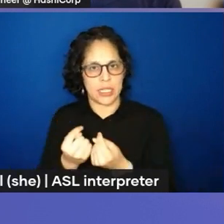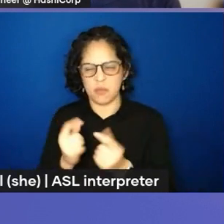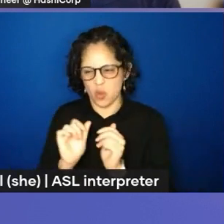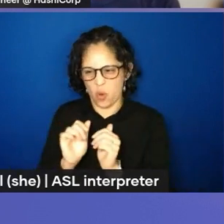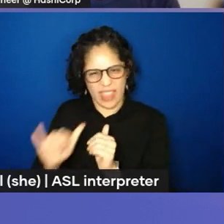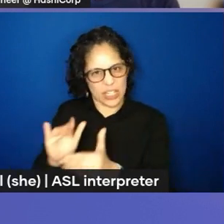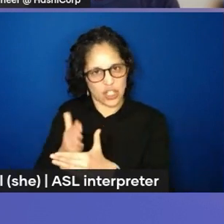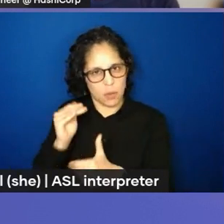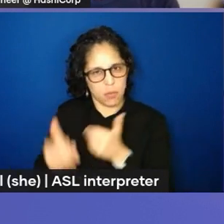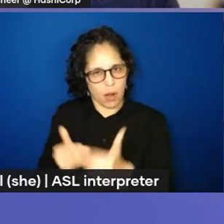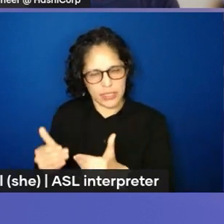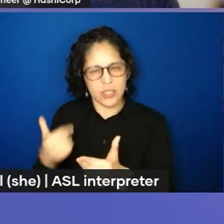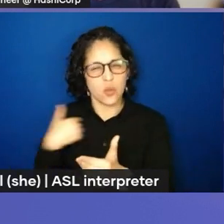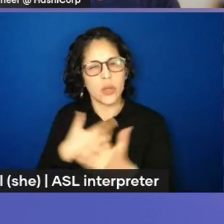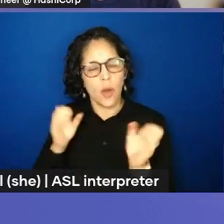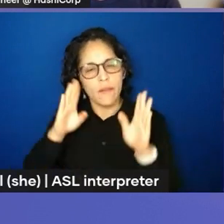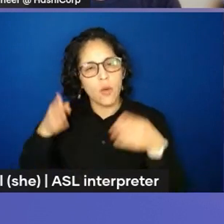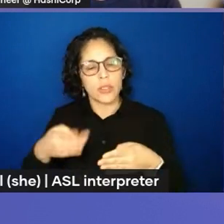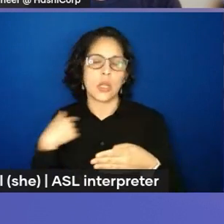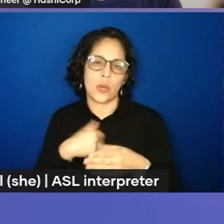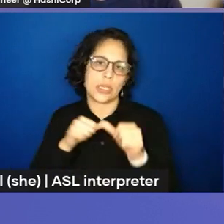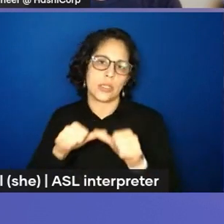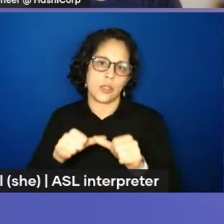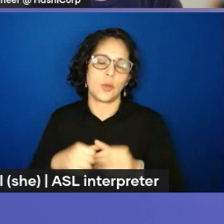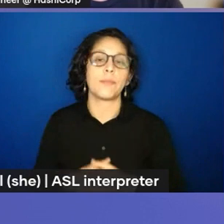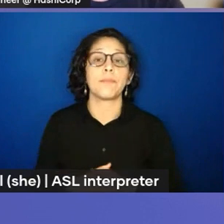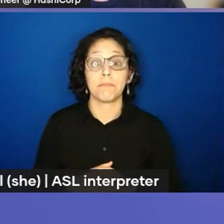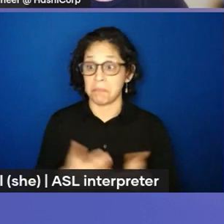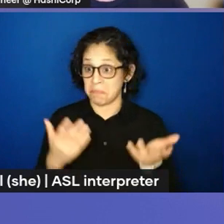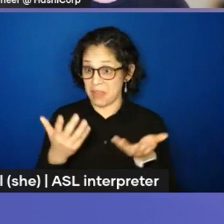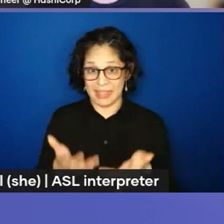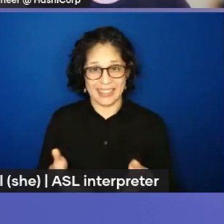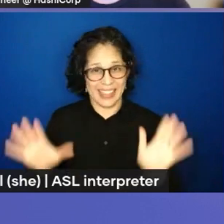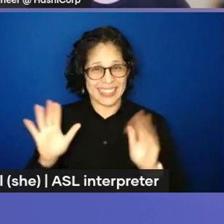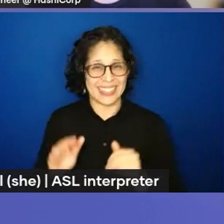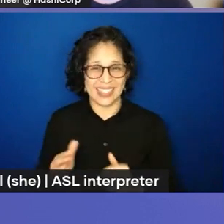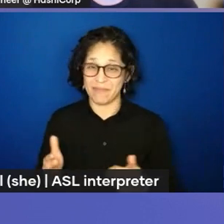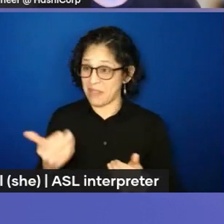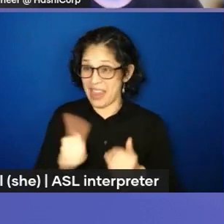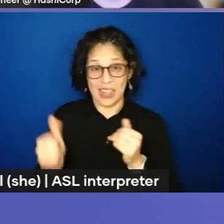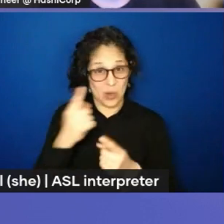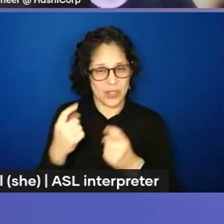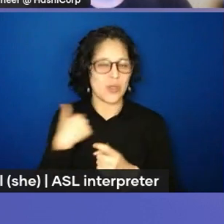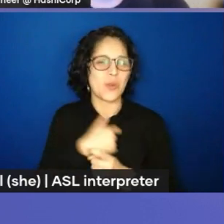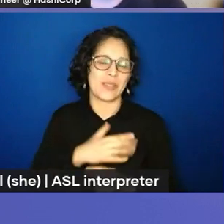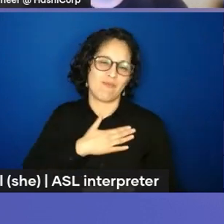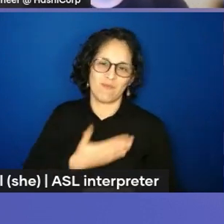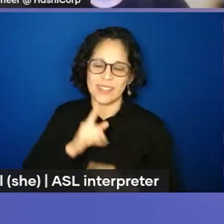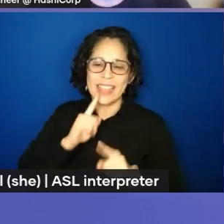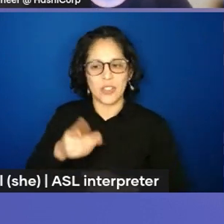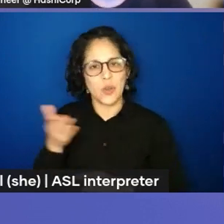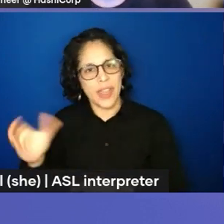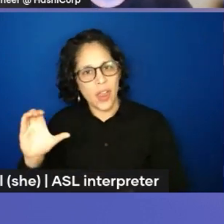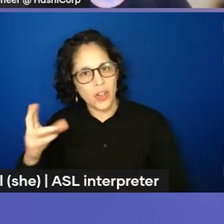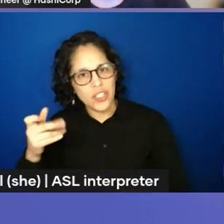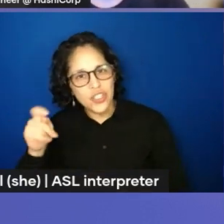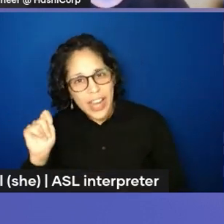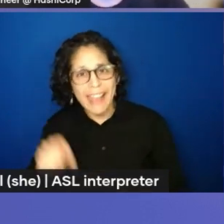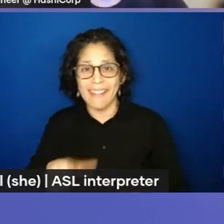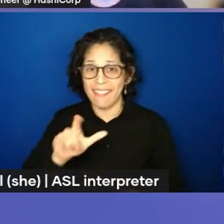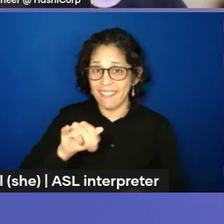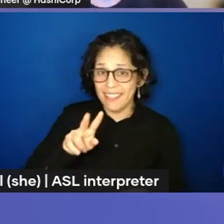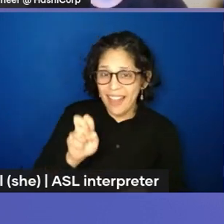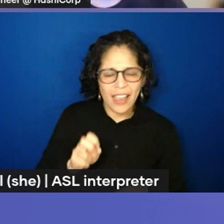focus on as we move on. And that's it. We are happy to answer questions in chat and live